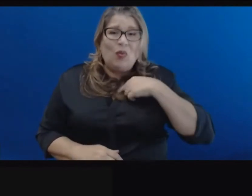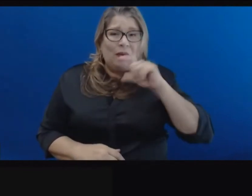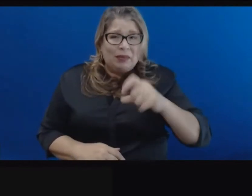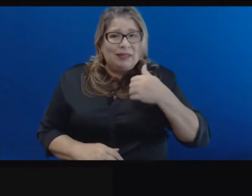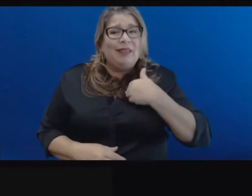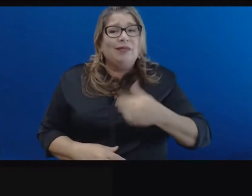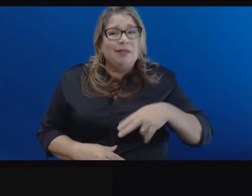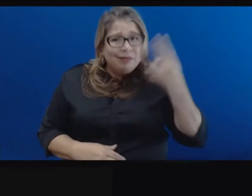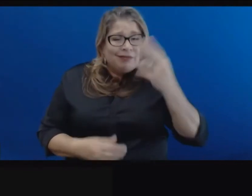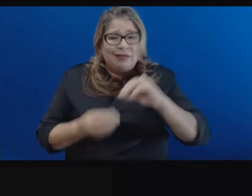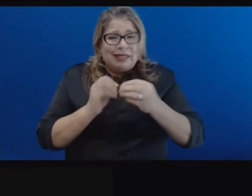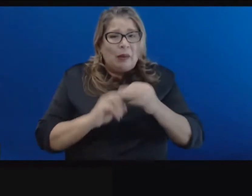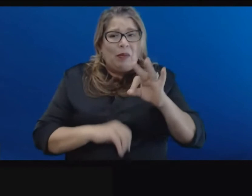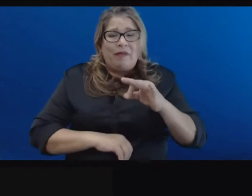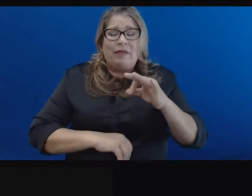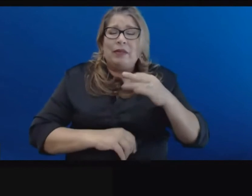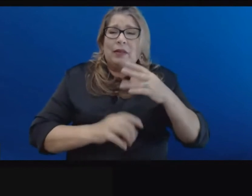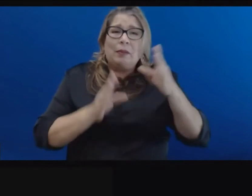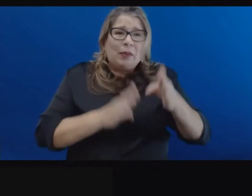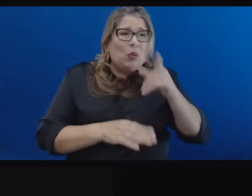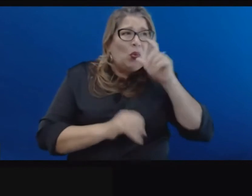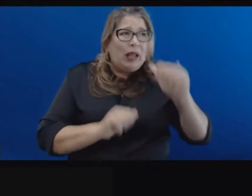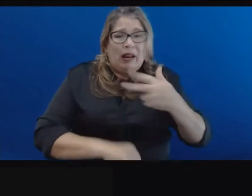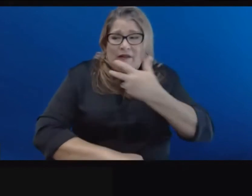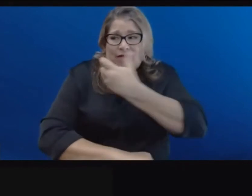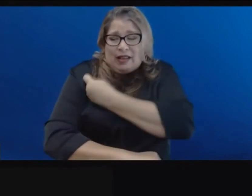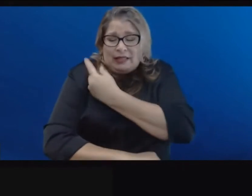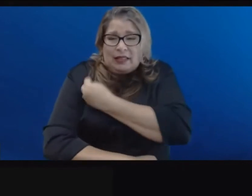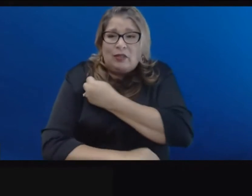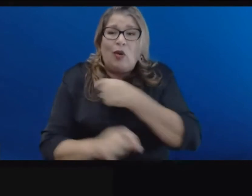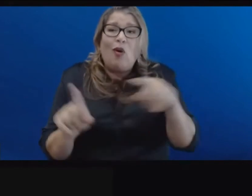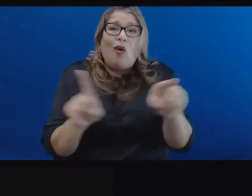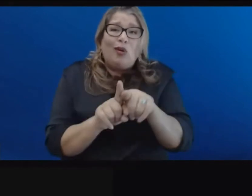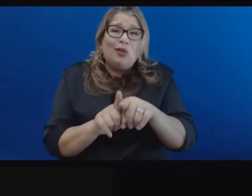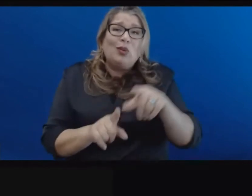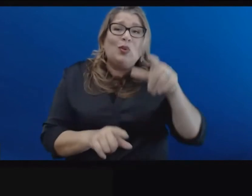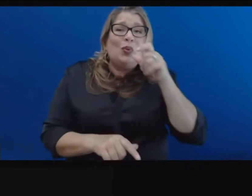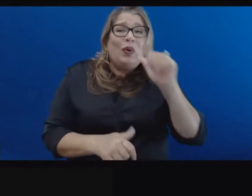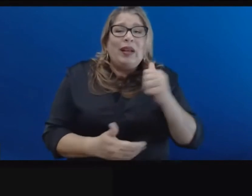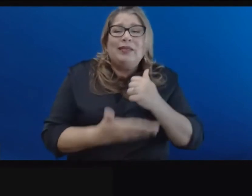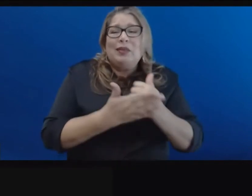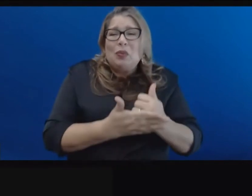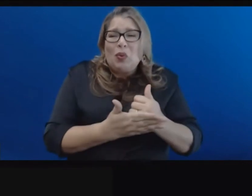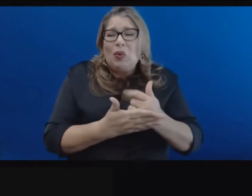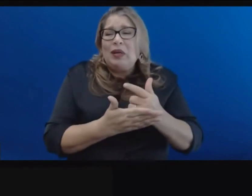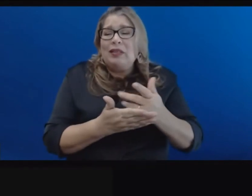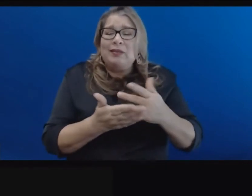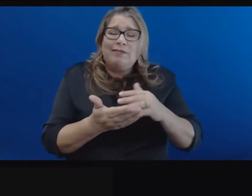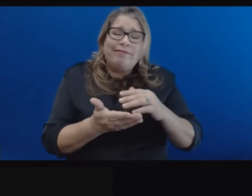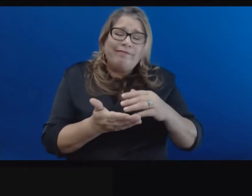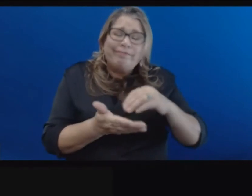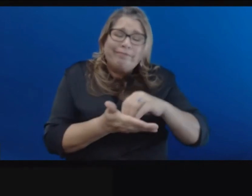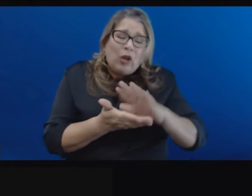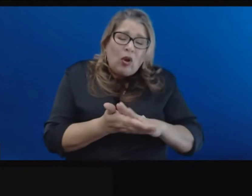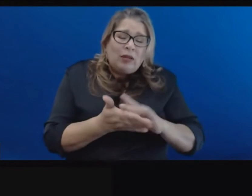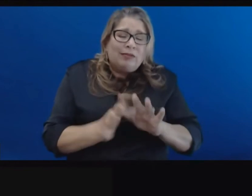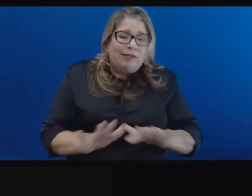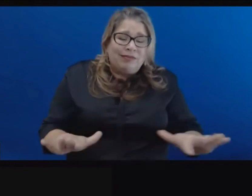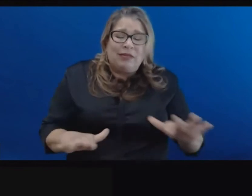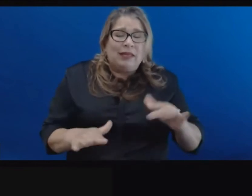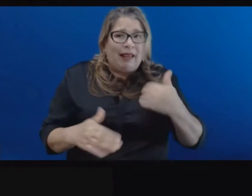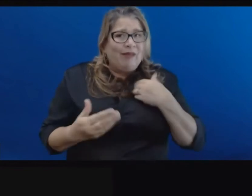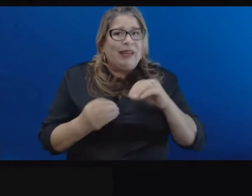the support around the vaccinator to get through vaccines quickly is going to be important. So whether